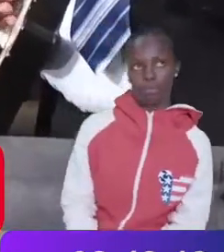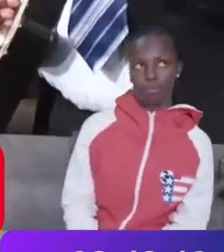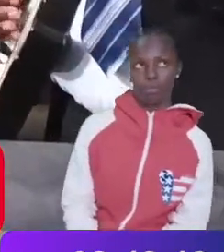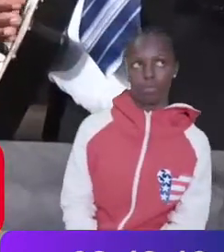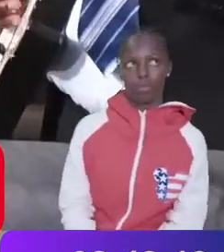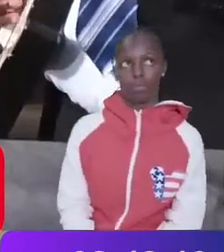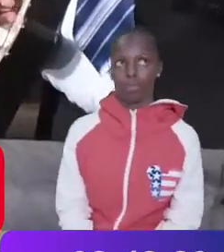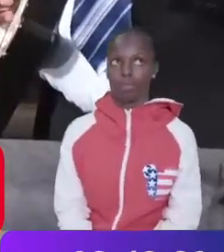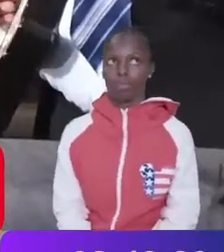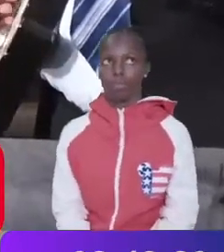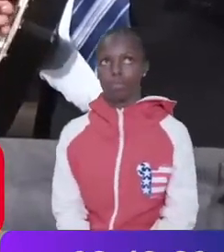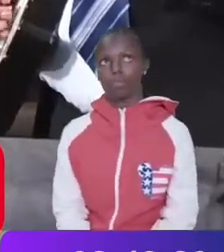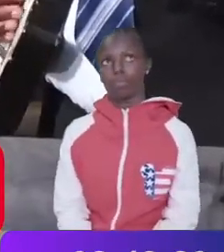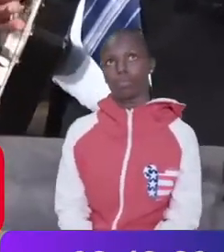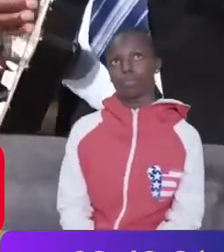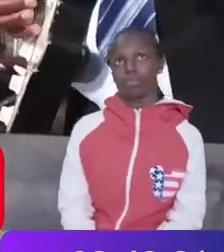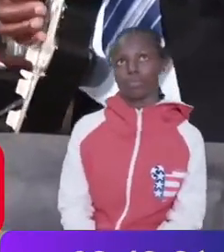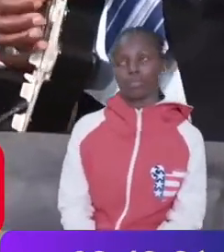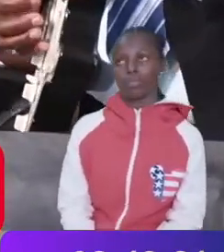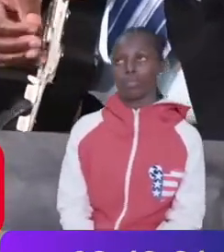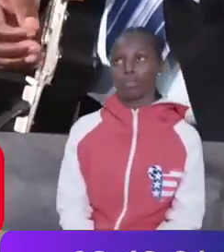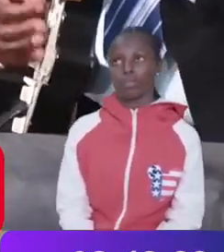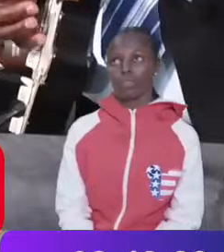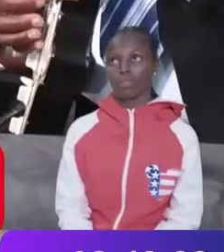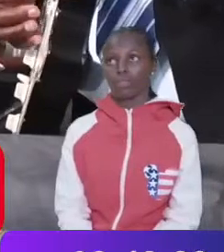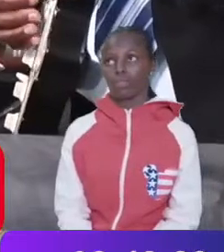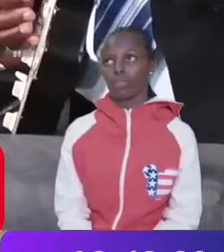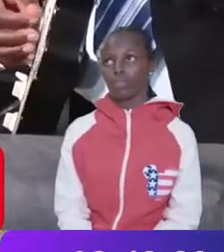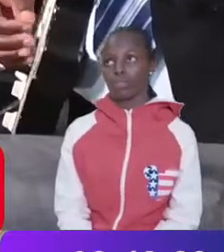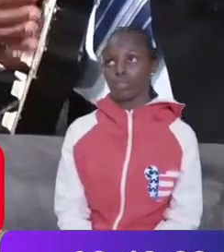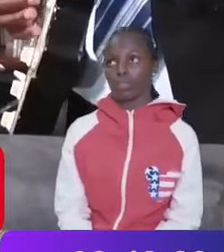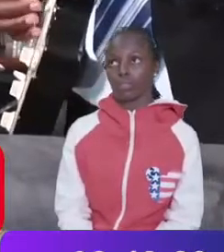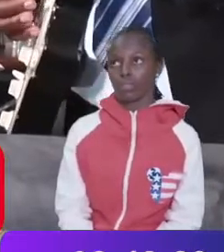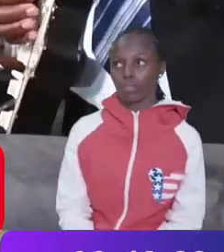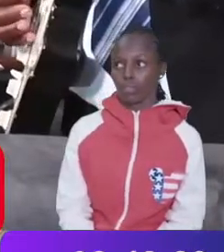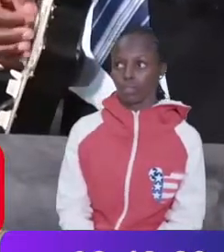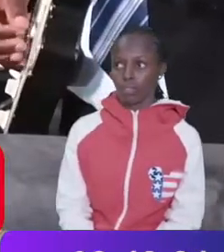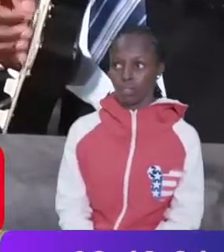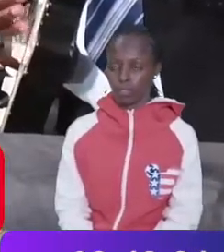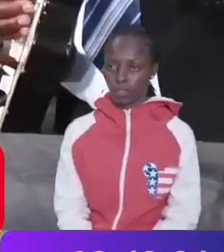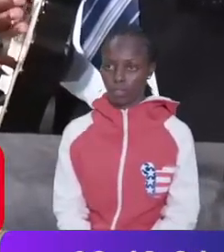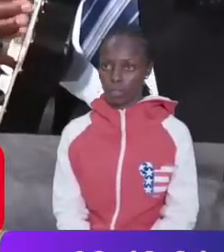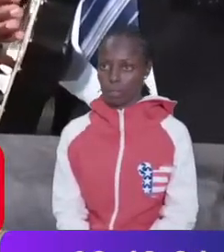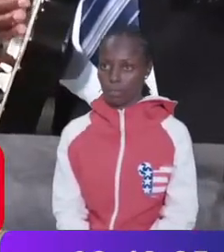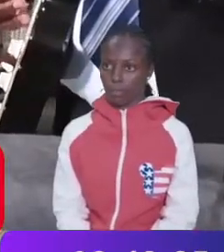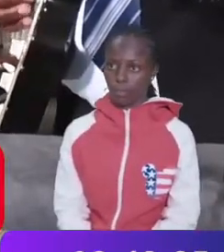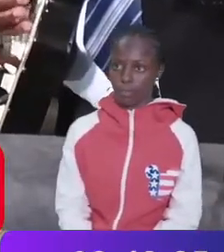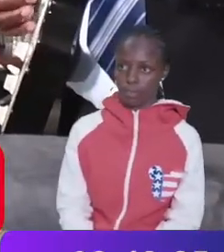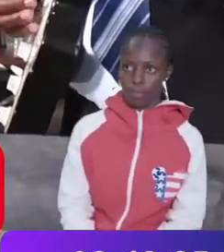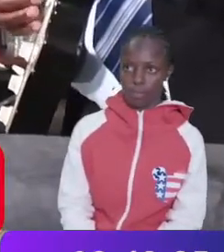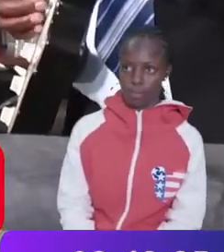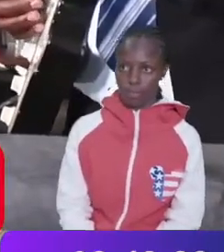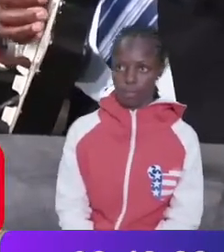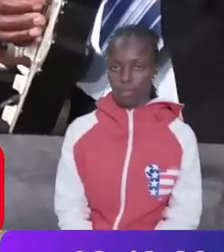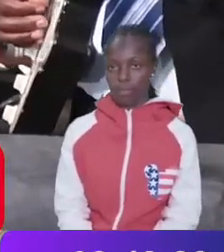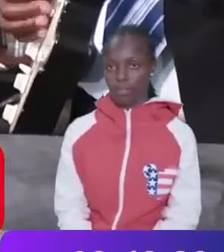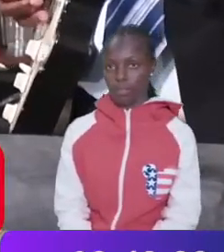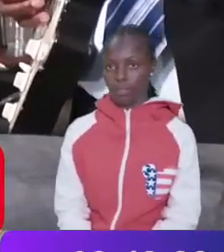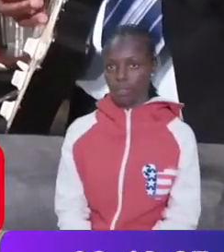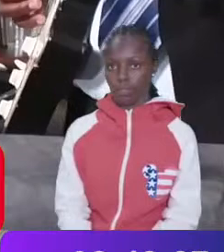because of your goodness. Thank you because of who you are. You are worthy, Lord. We adore you. We bless your holy name.